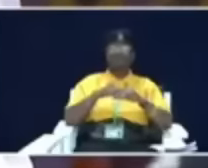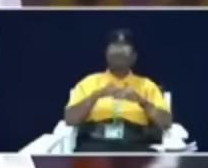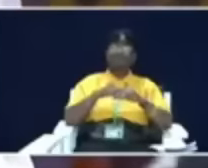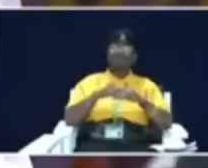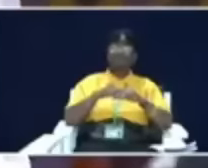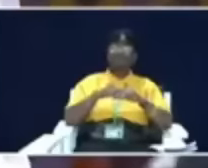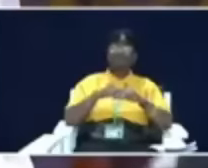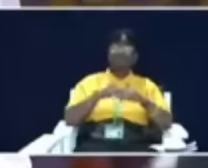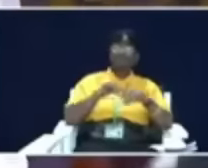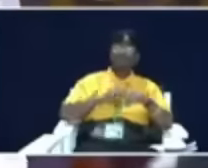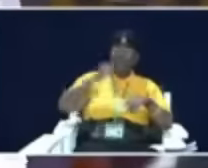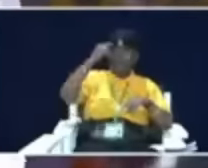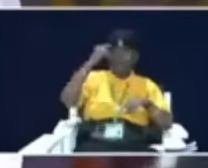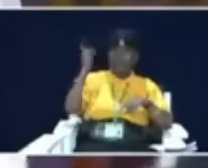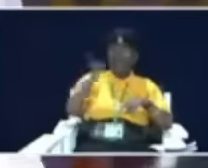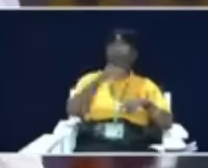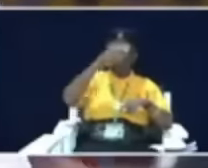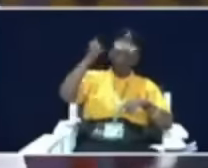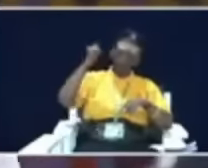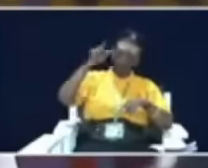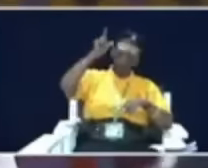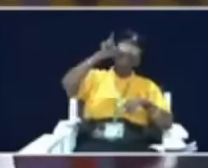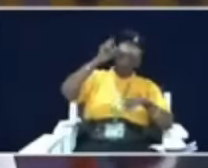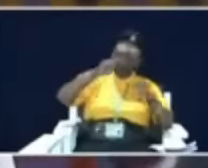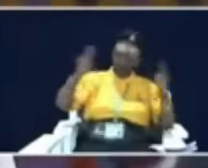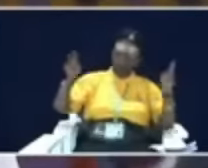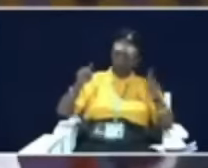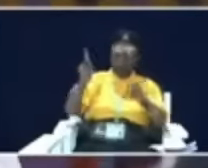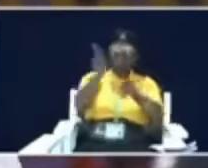I think you better listen very carefully to this.